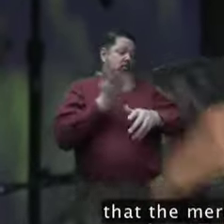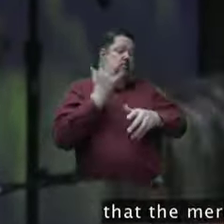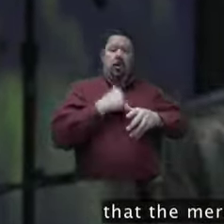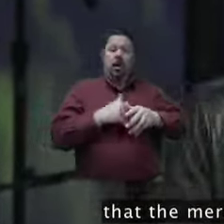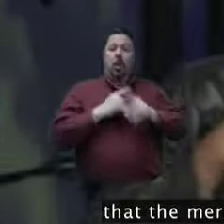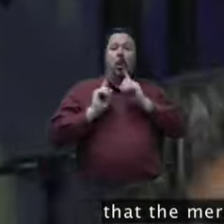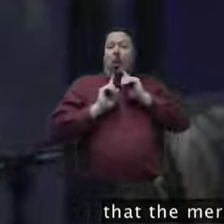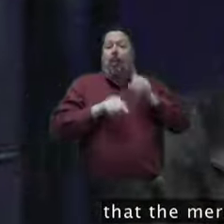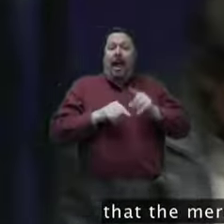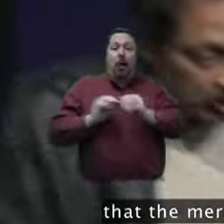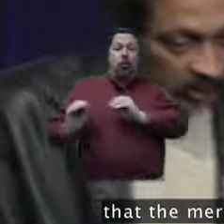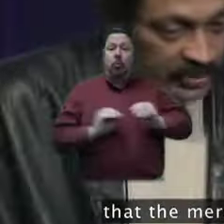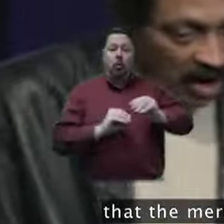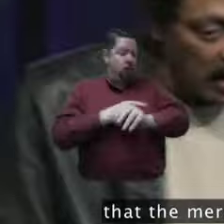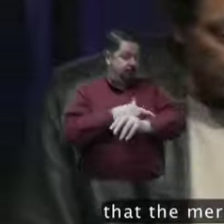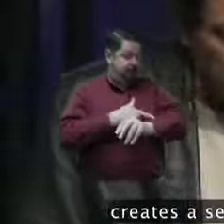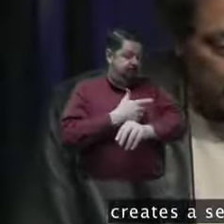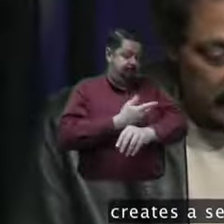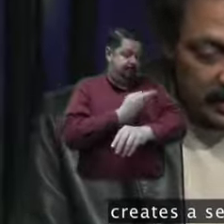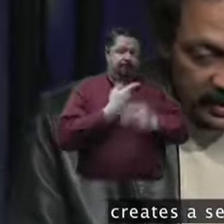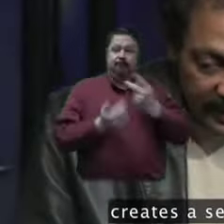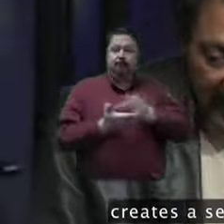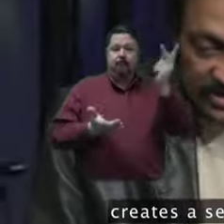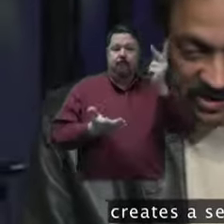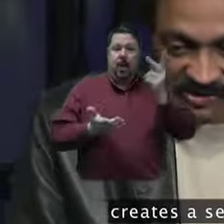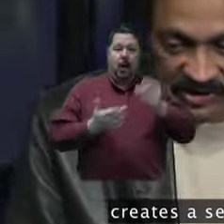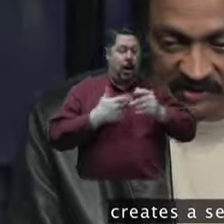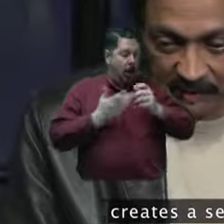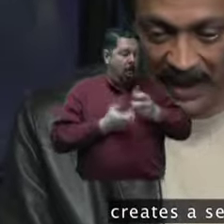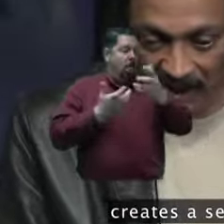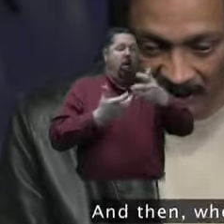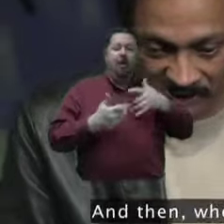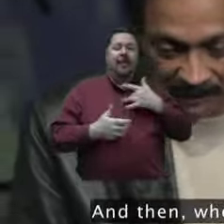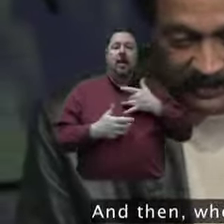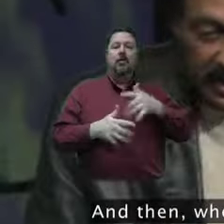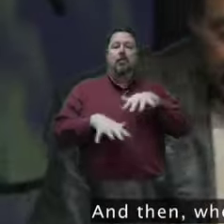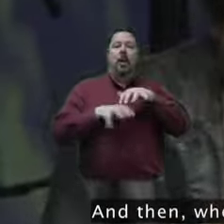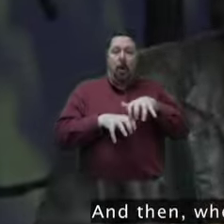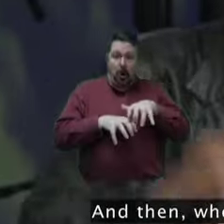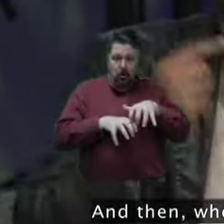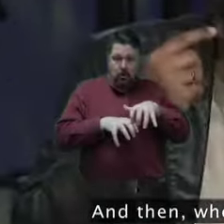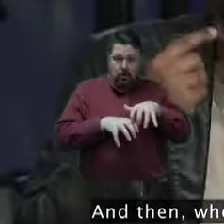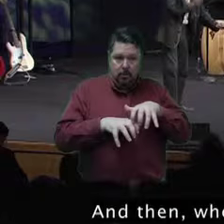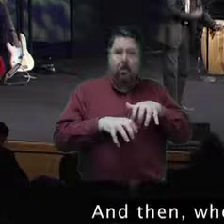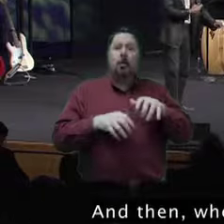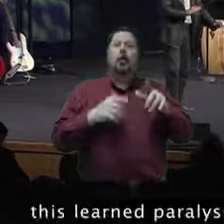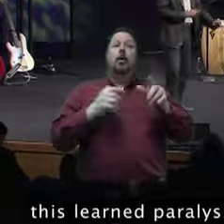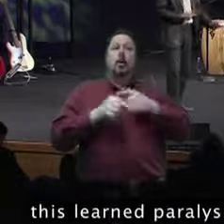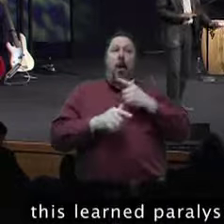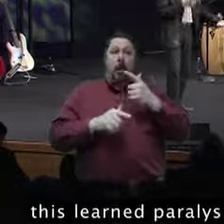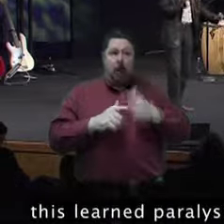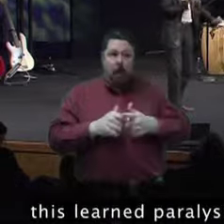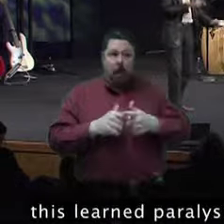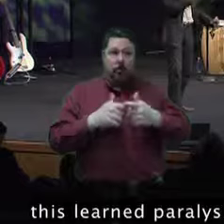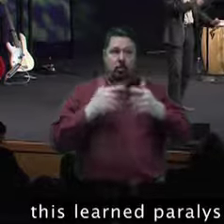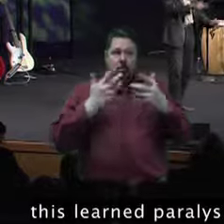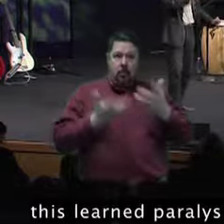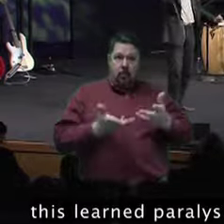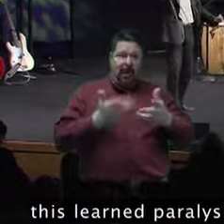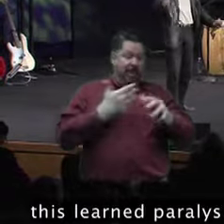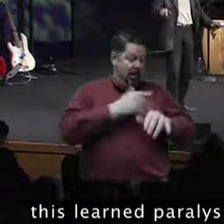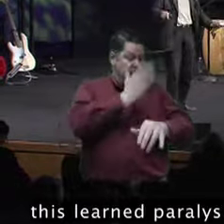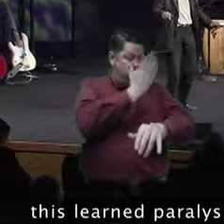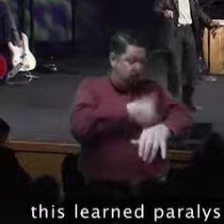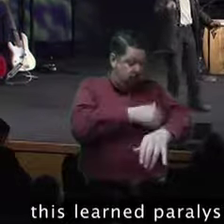the mere command to move the arm creates a sensation of a paralyzed arm. And then when you reputate the arm, this learned